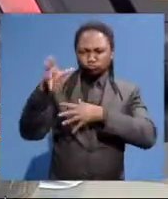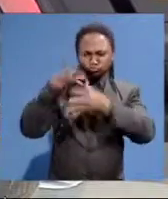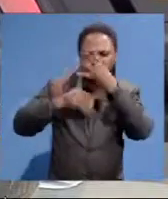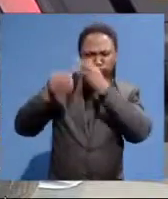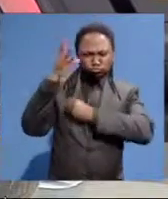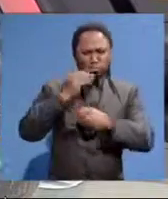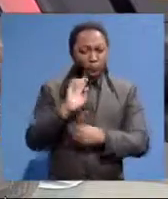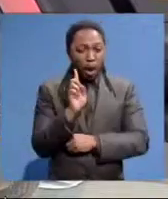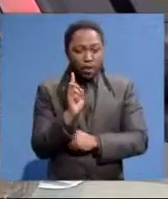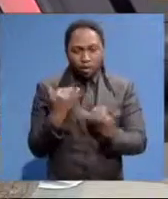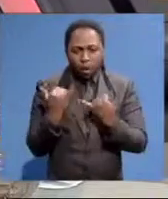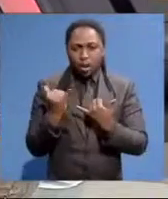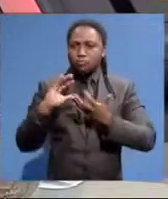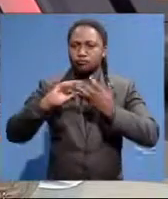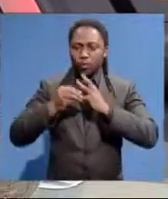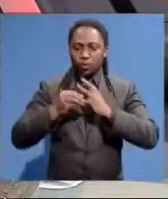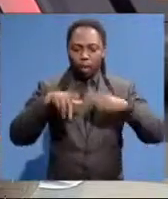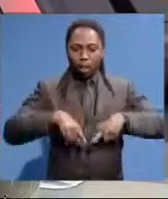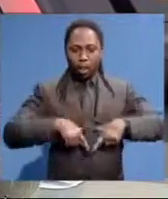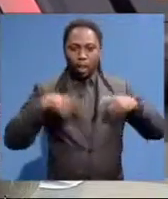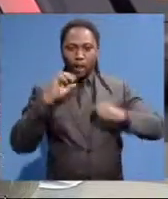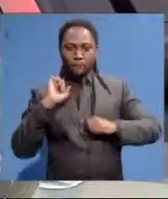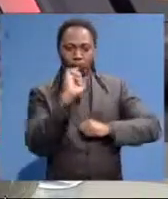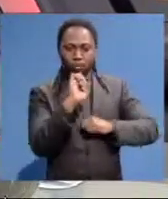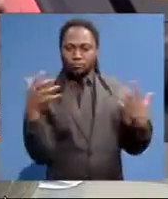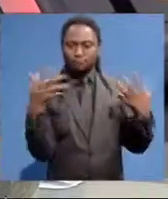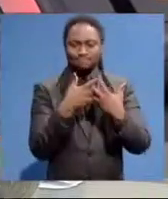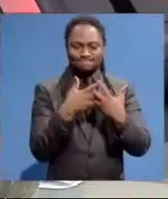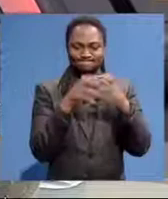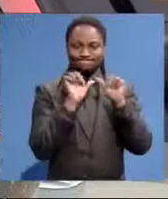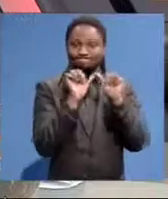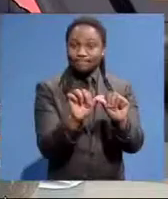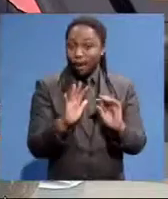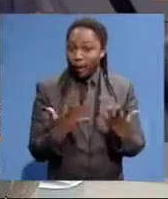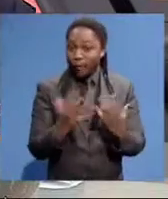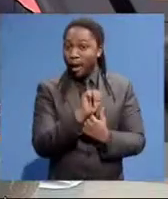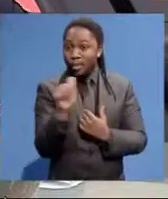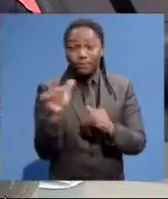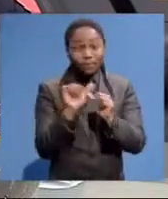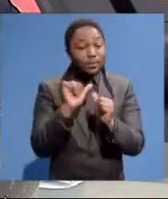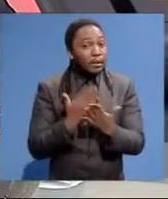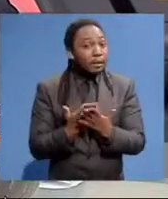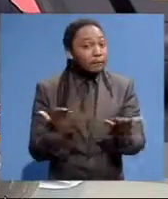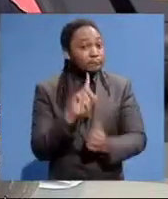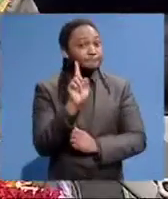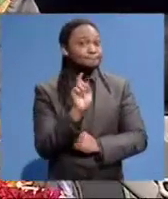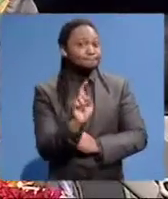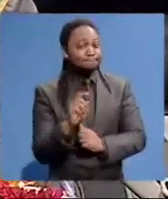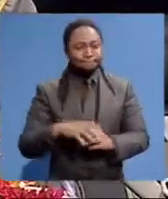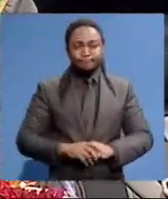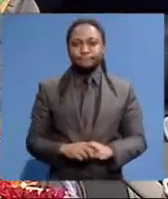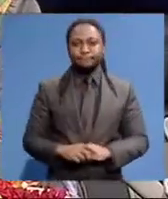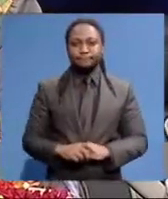to try and implement moving forward for yourself and for the betterment of others? My brother, you